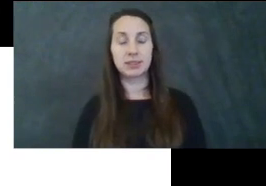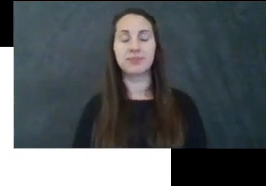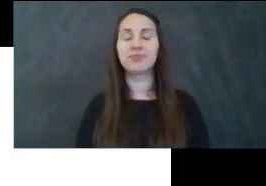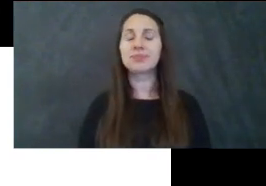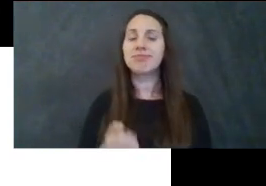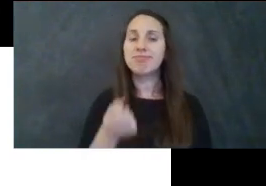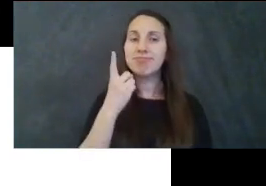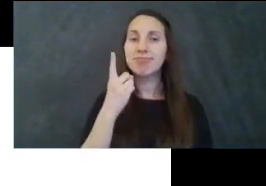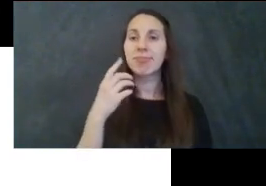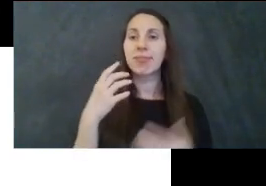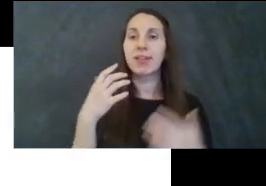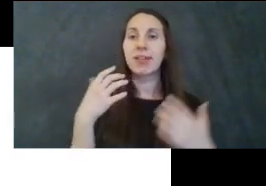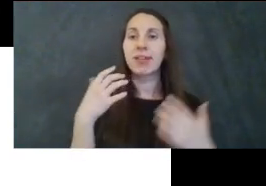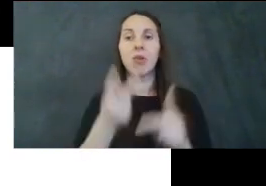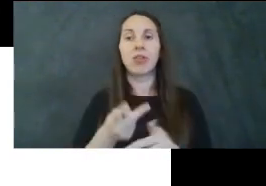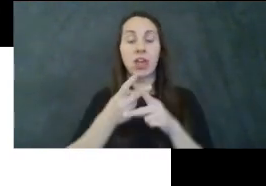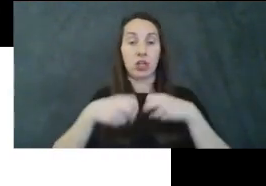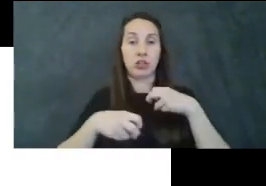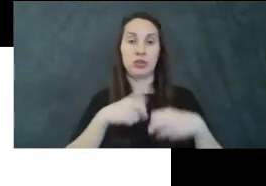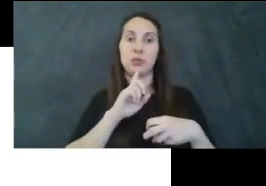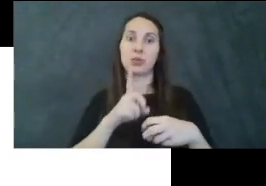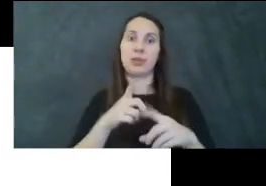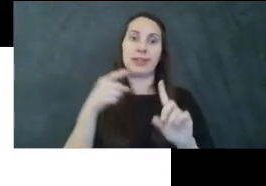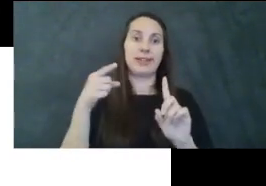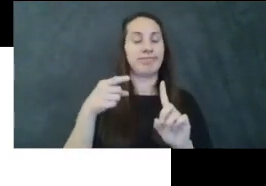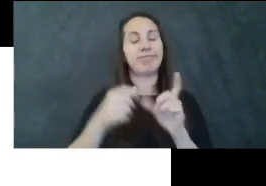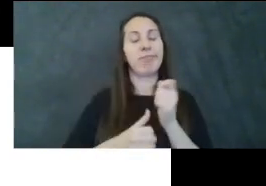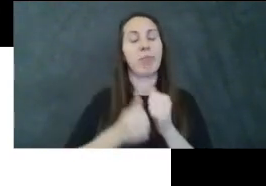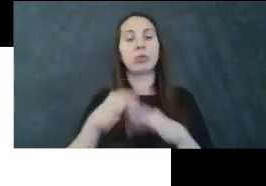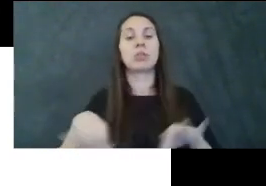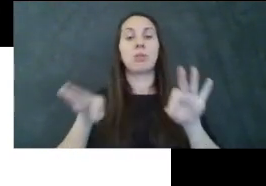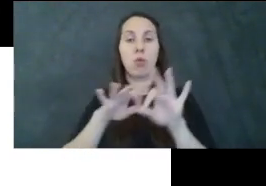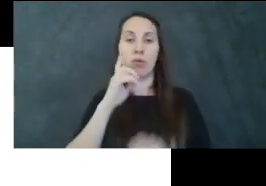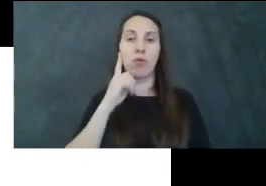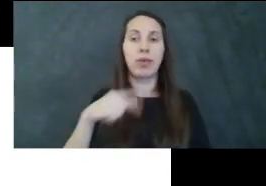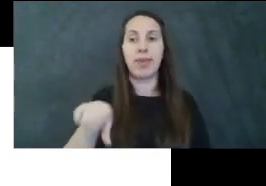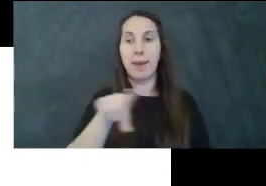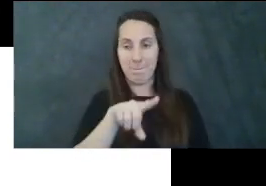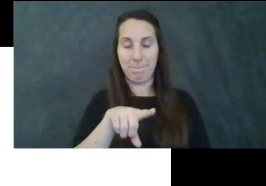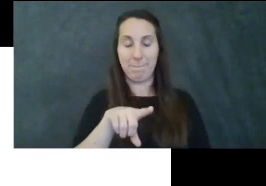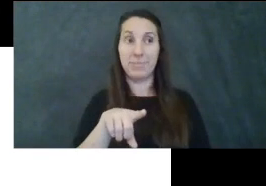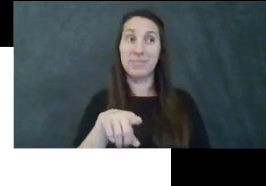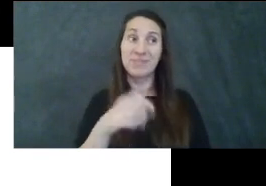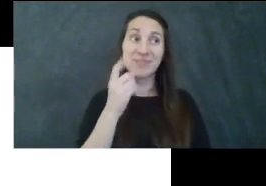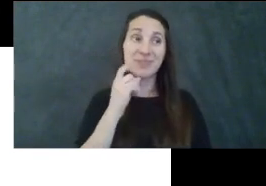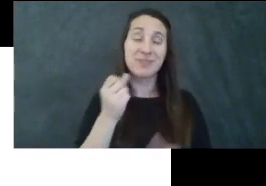was central for them. It was hard. There were so many issues that